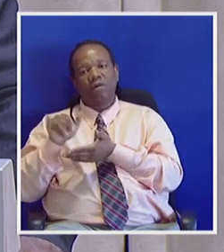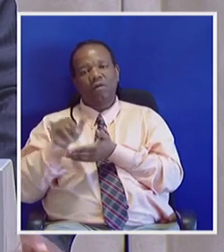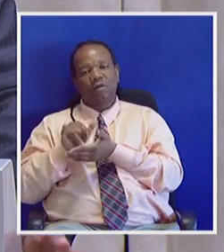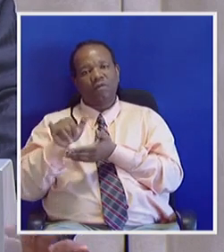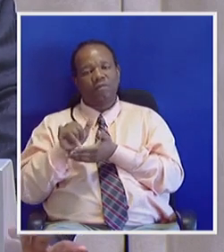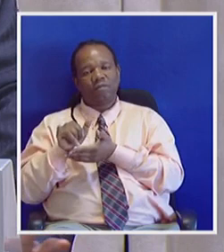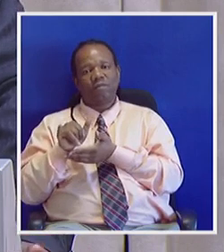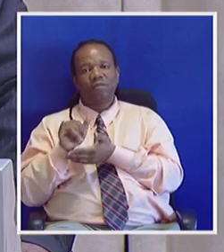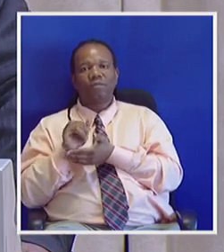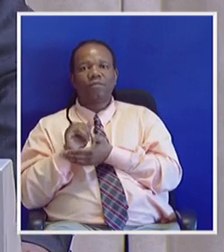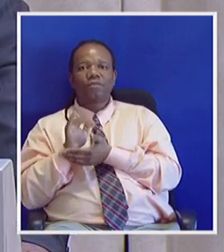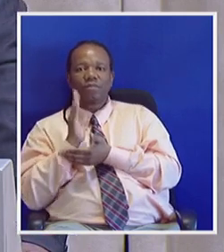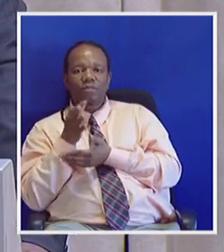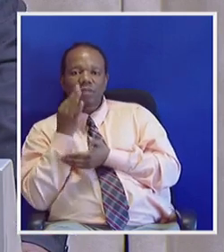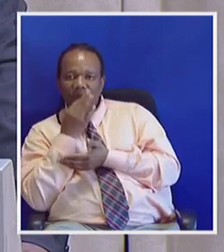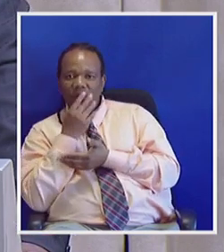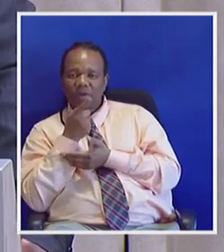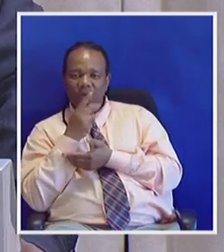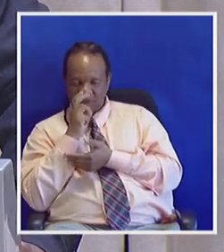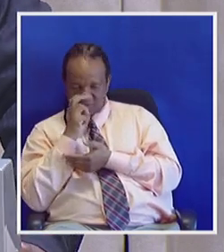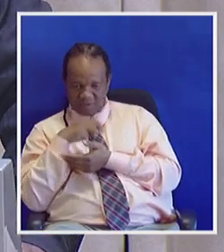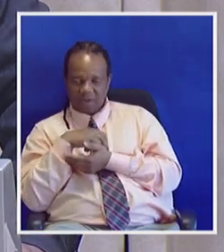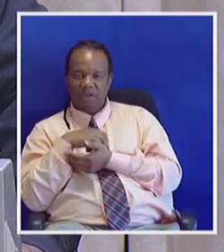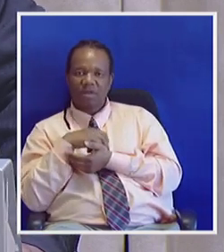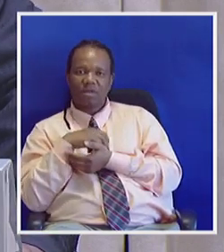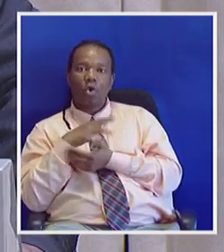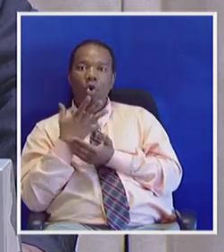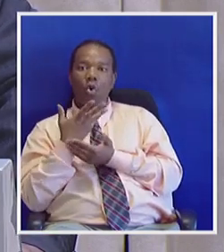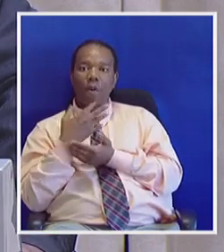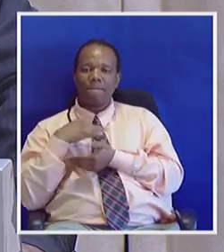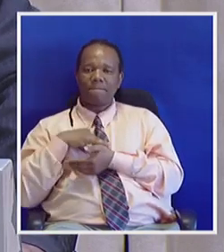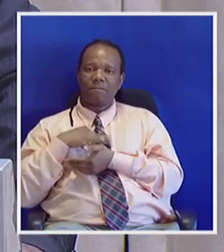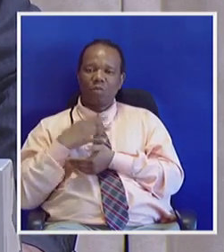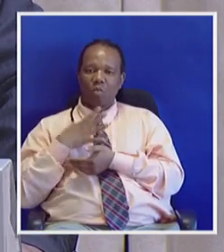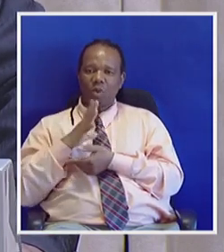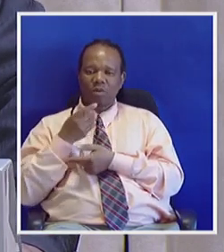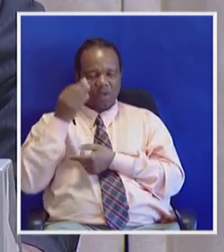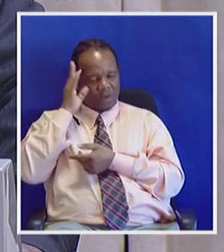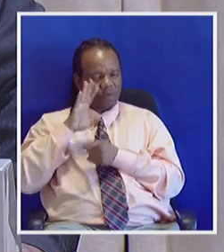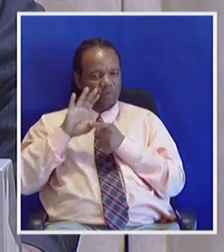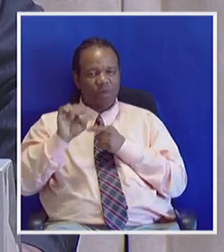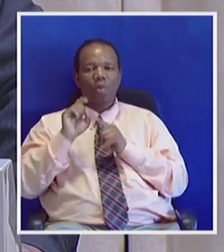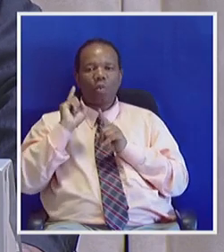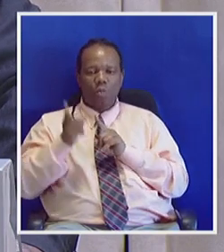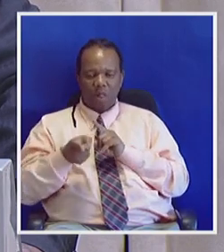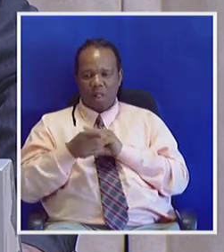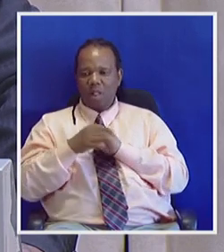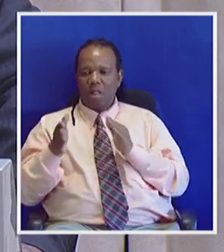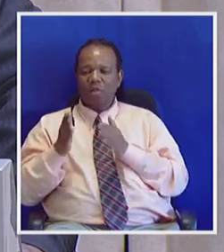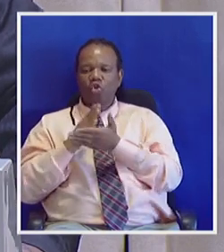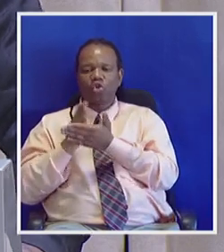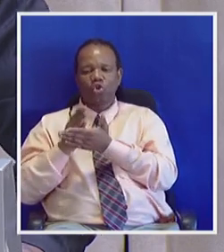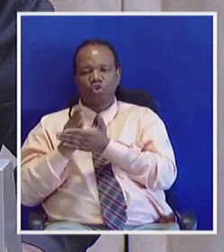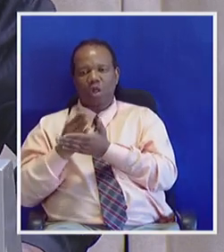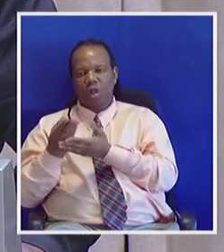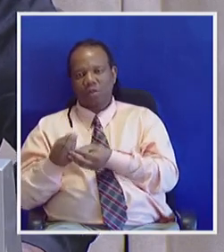that where there is a need and a great benefit to be achieved in rationalizing some of the state-owned